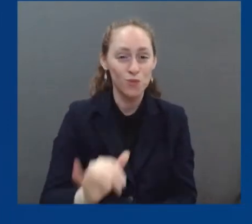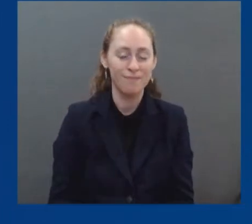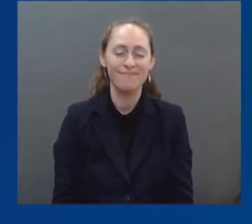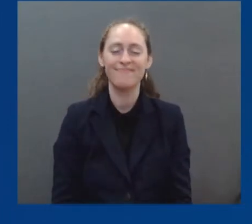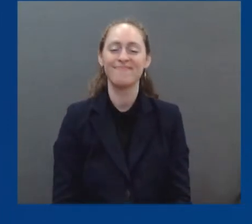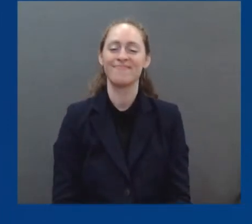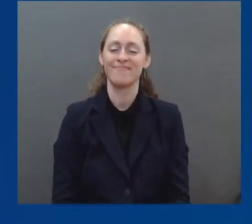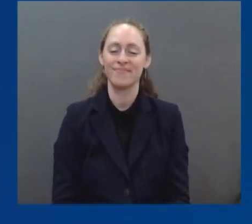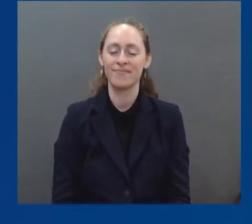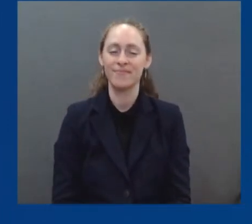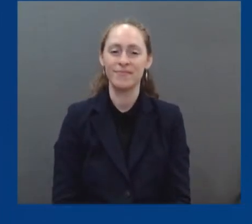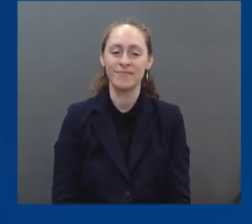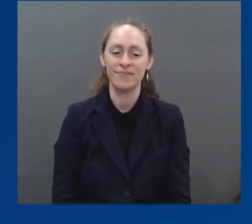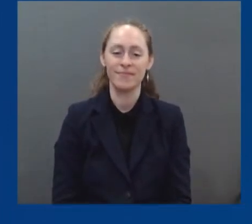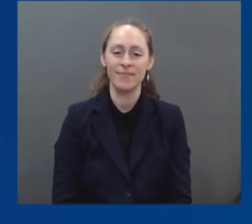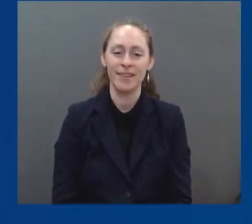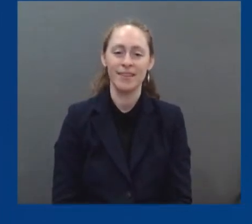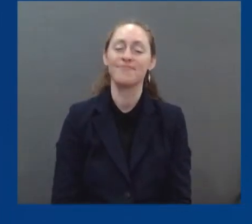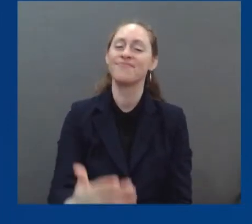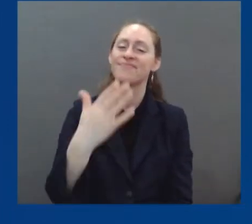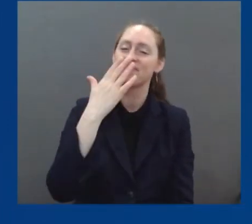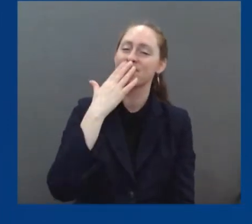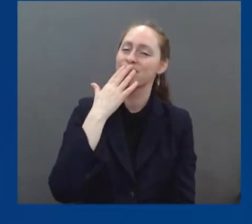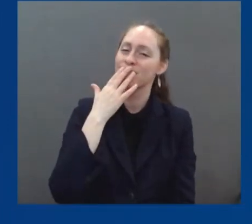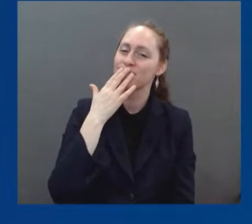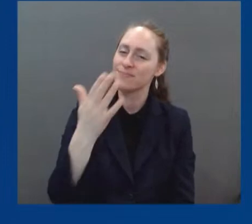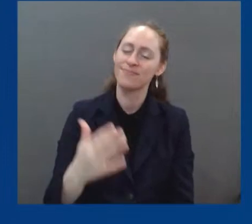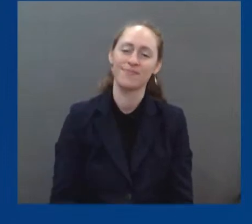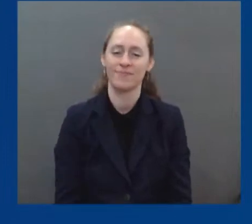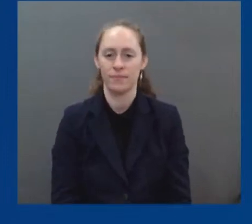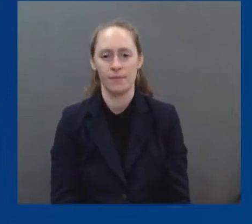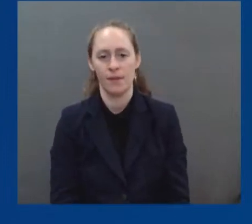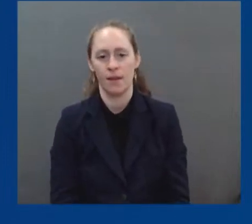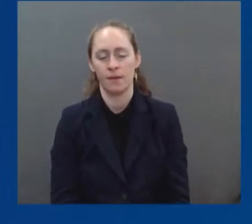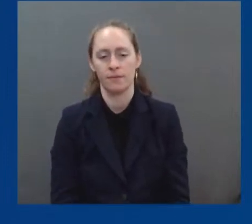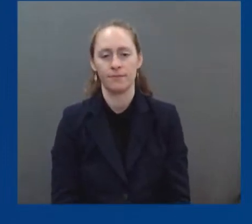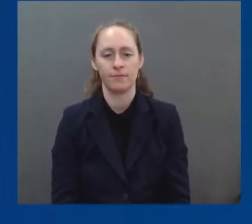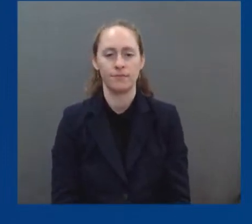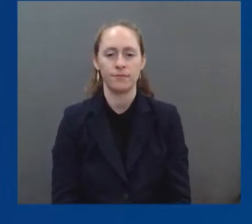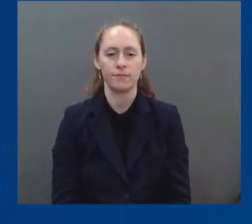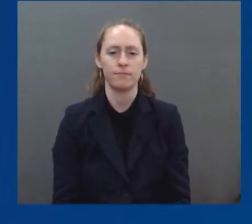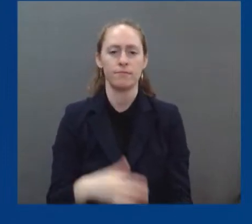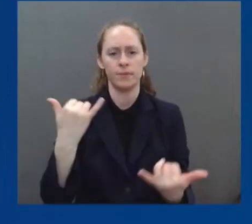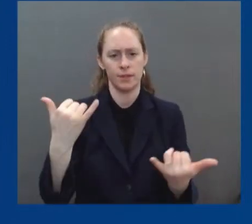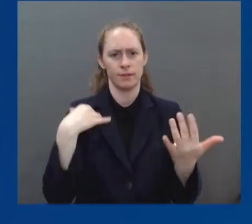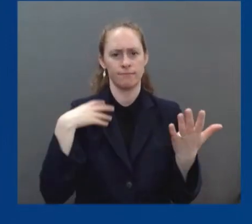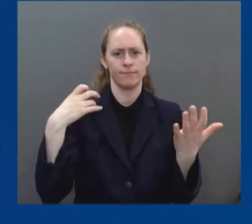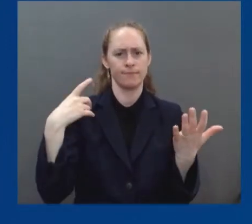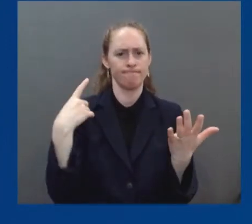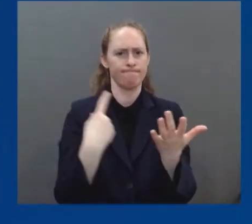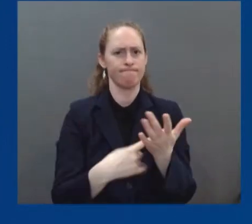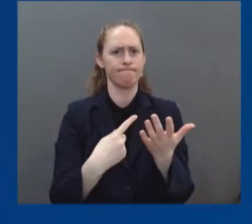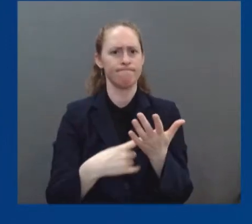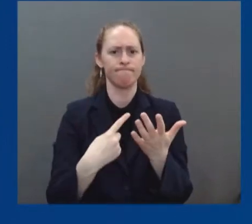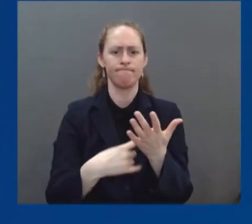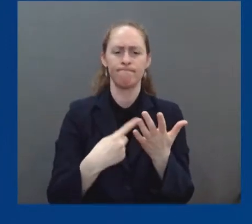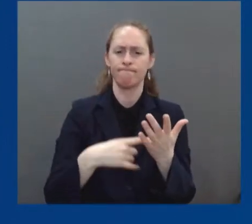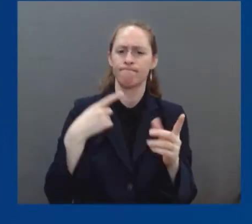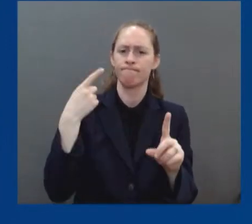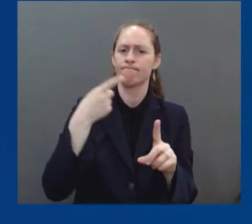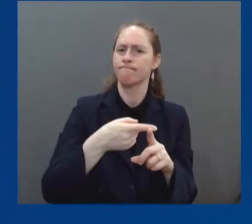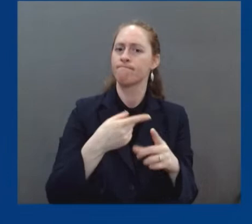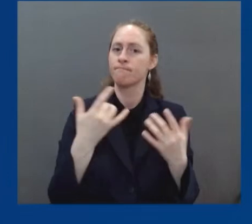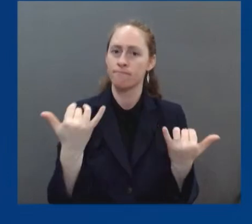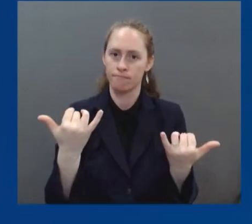discuss the COVID-19 boosters, particularly in the context of the fourth dose of an mRNA boost. Let's take a